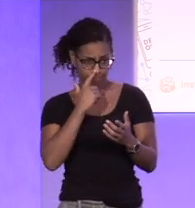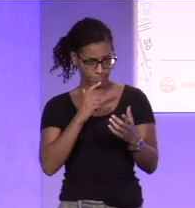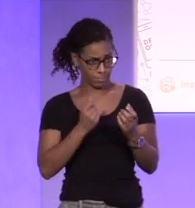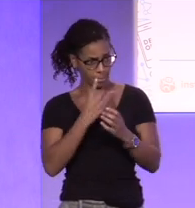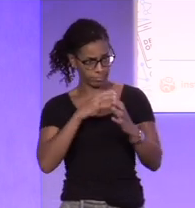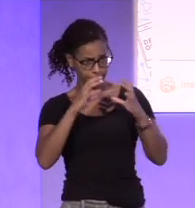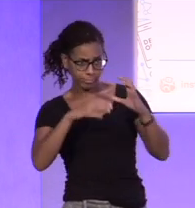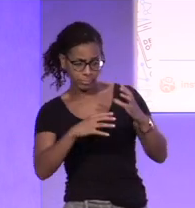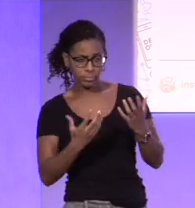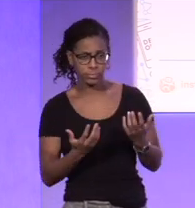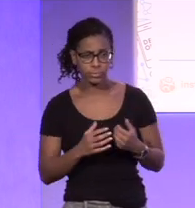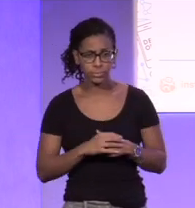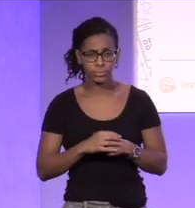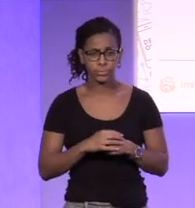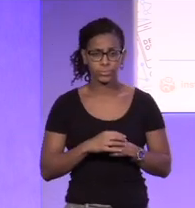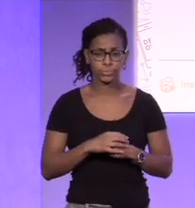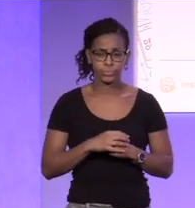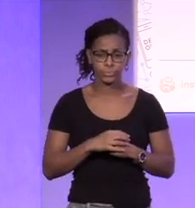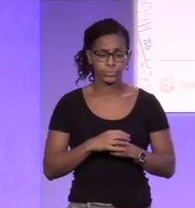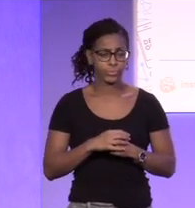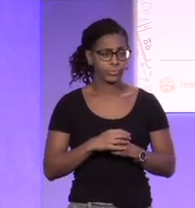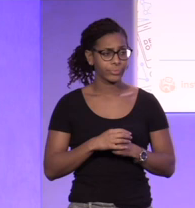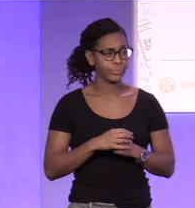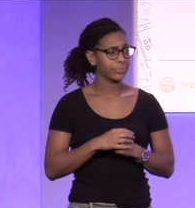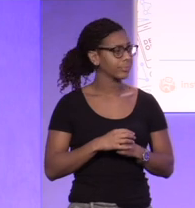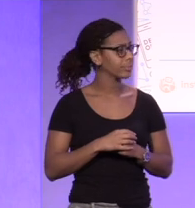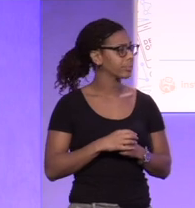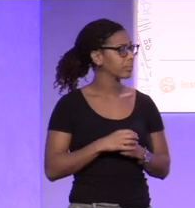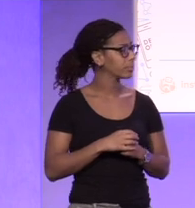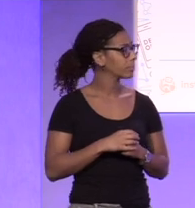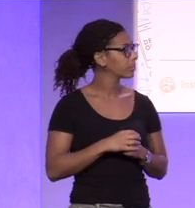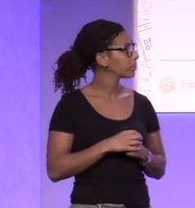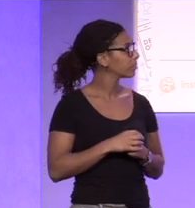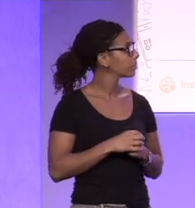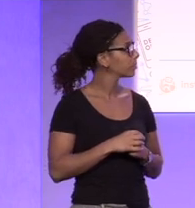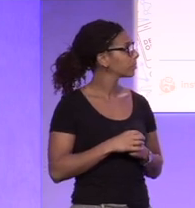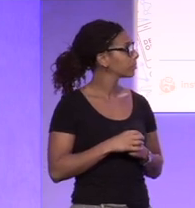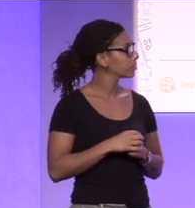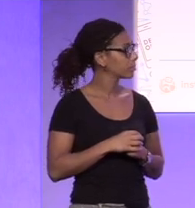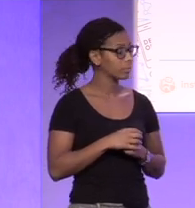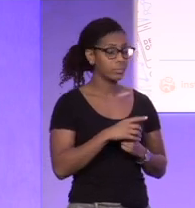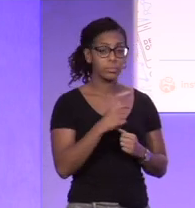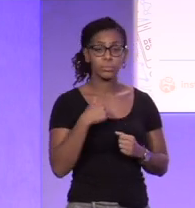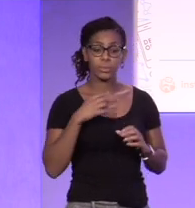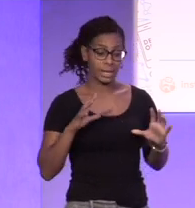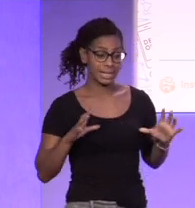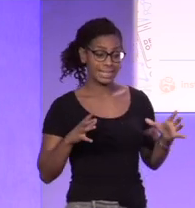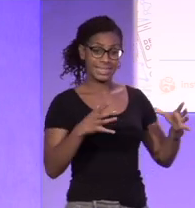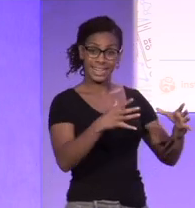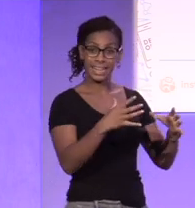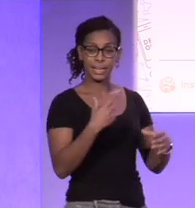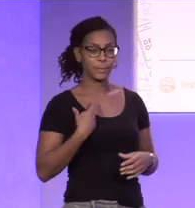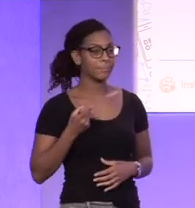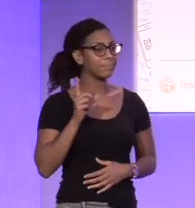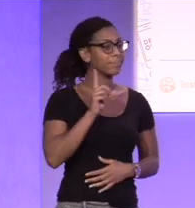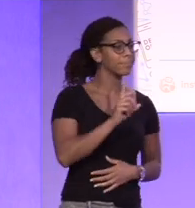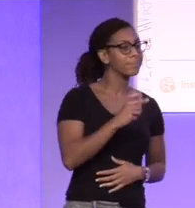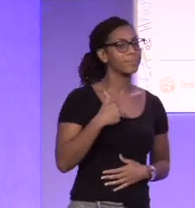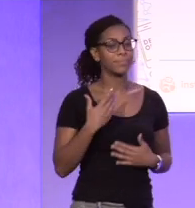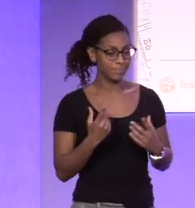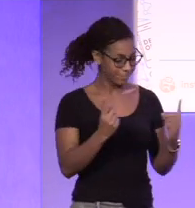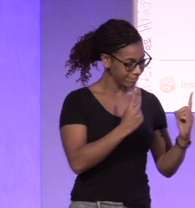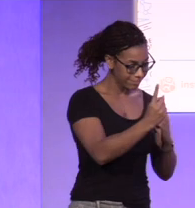thing that we found that was when our team came together, they didn't just come alone. They were influenced by people in their